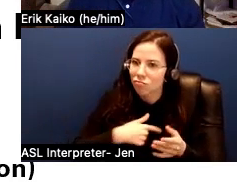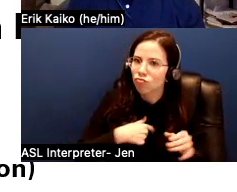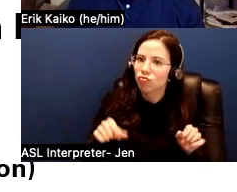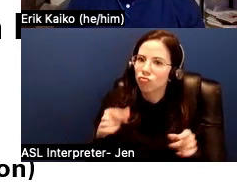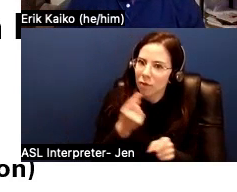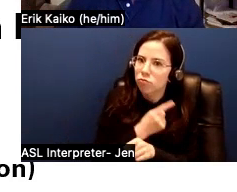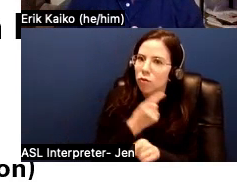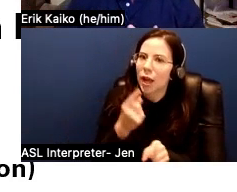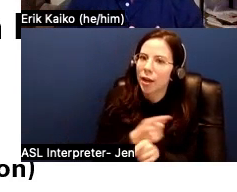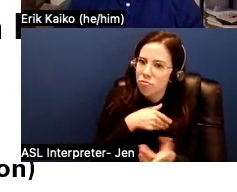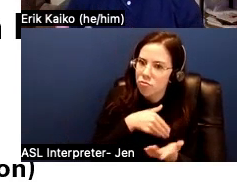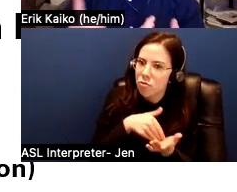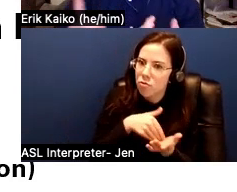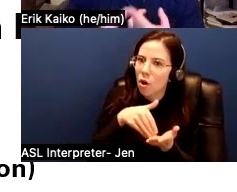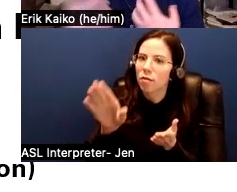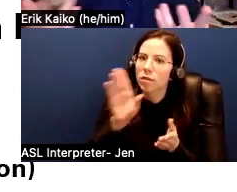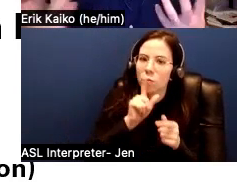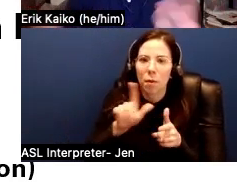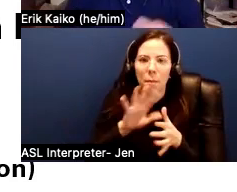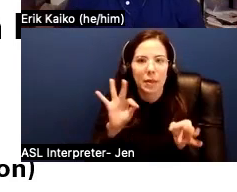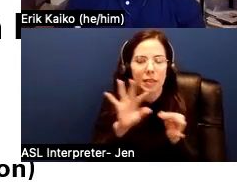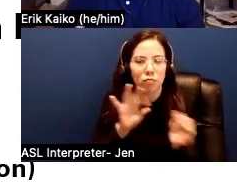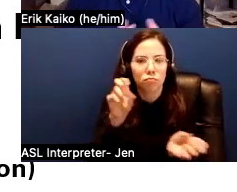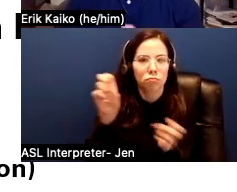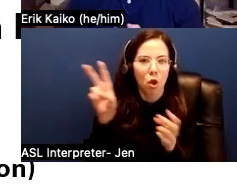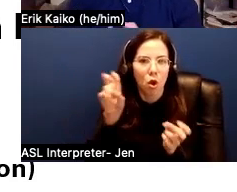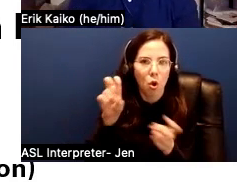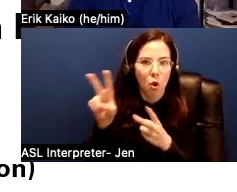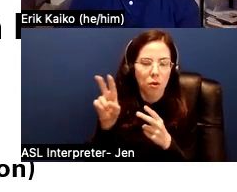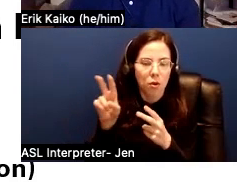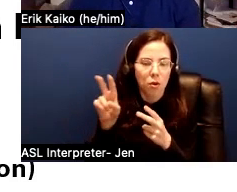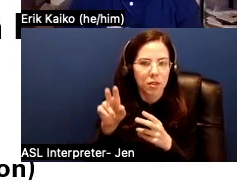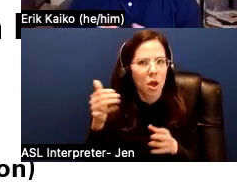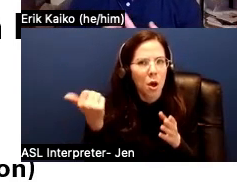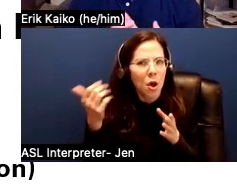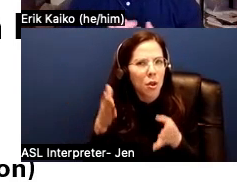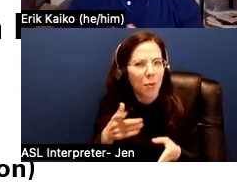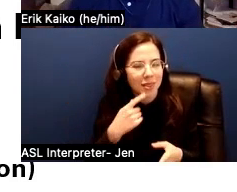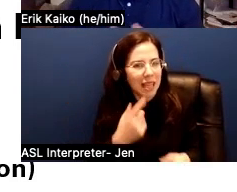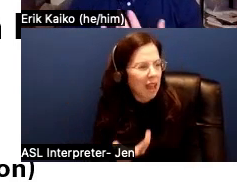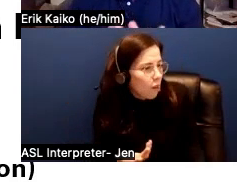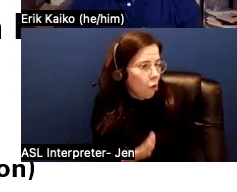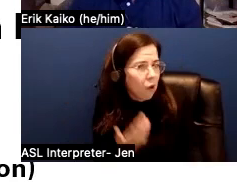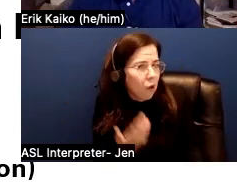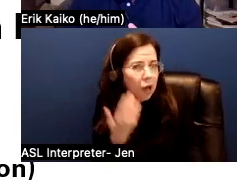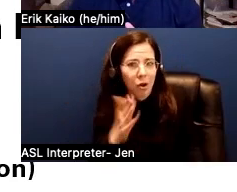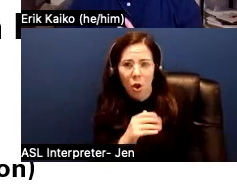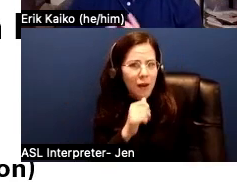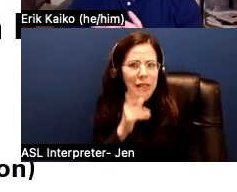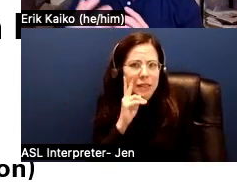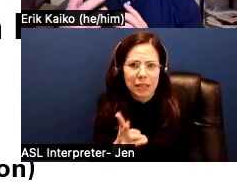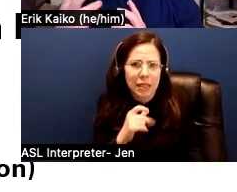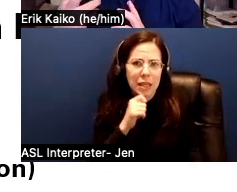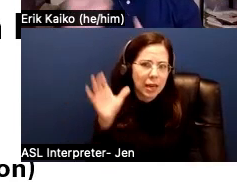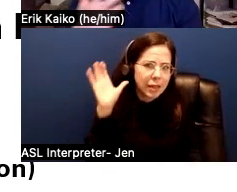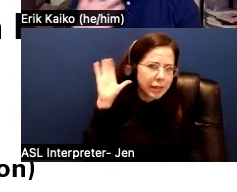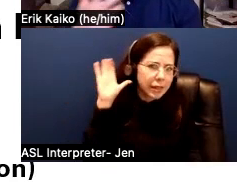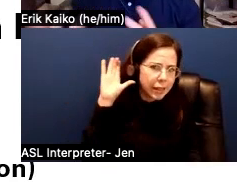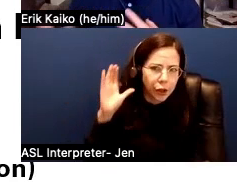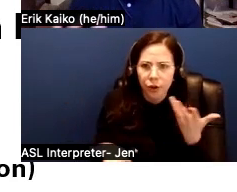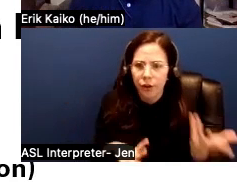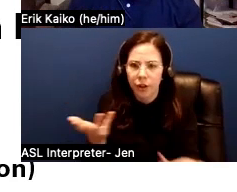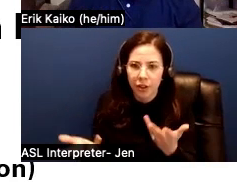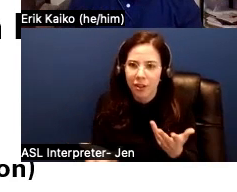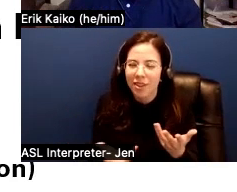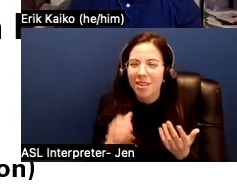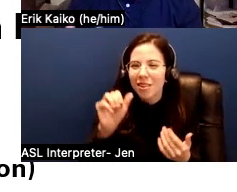via email or social media. We say, you hear from someone said, "Oh, I didn't know about it. I didn't see that. I didn't hear that." The algorithms